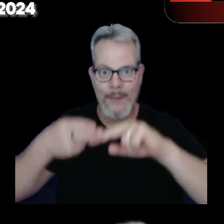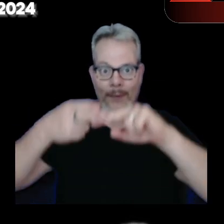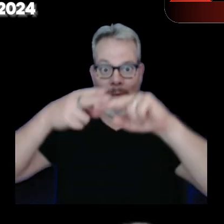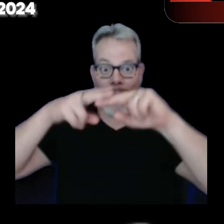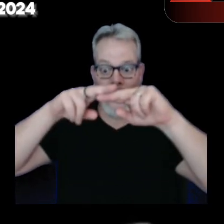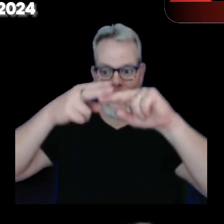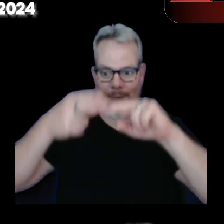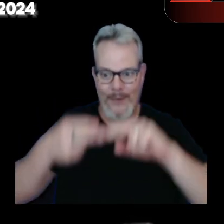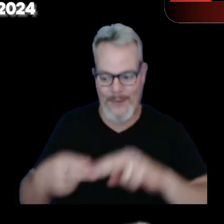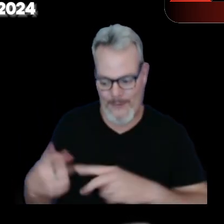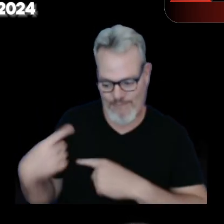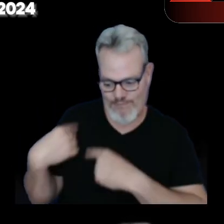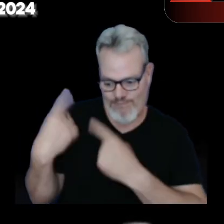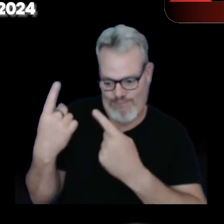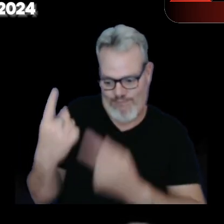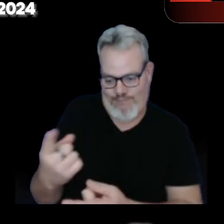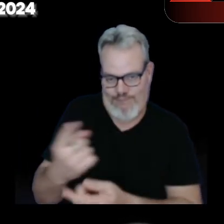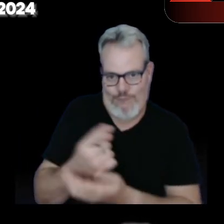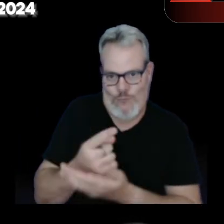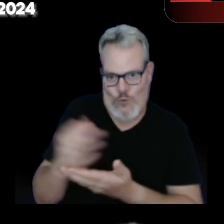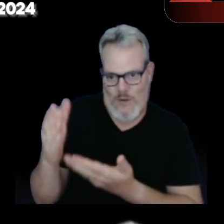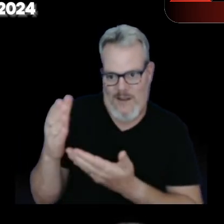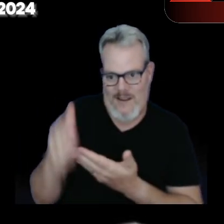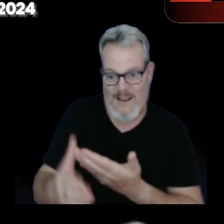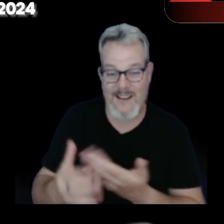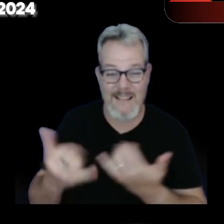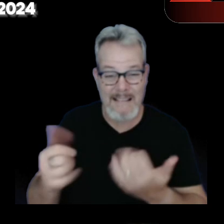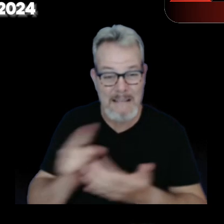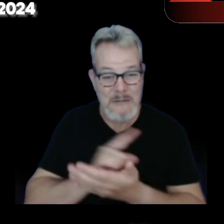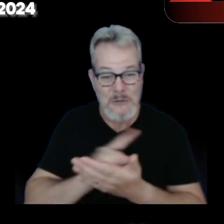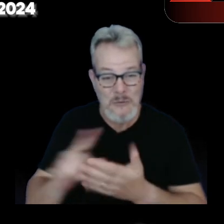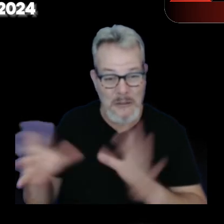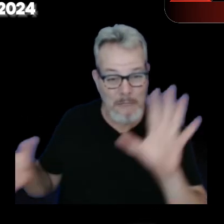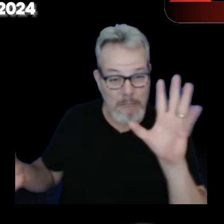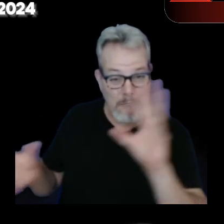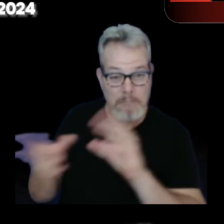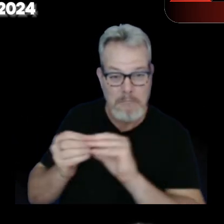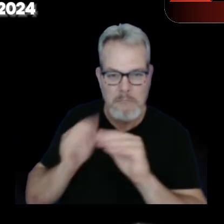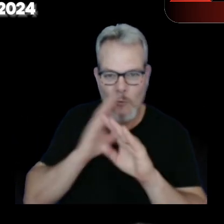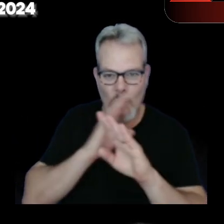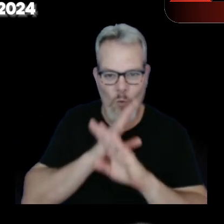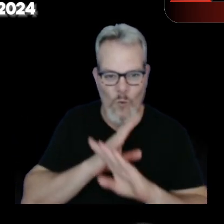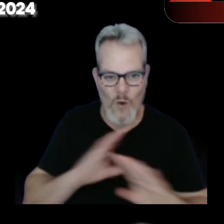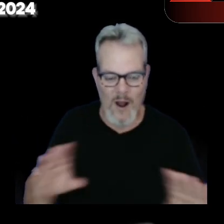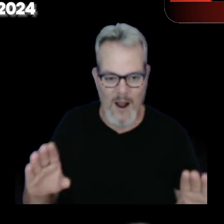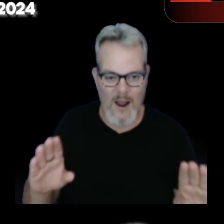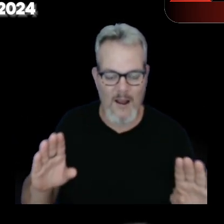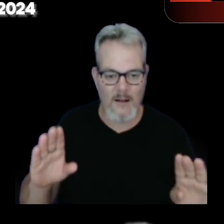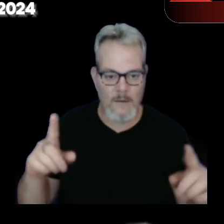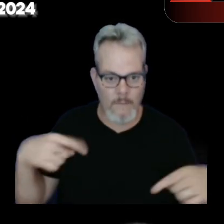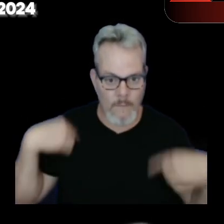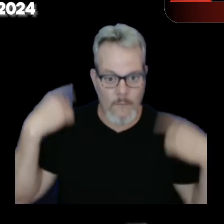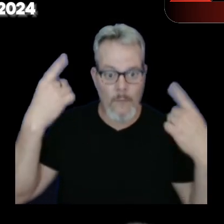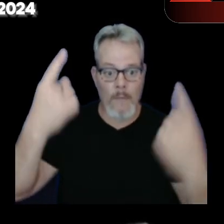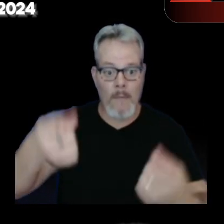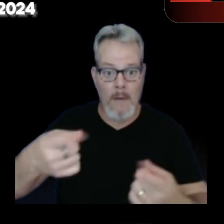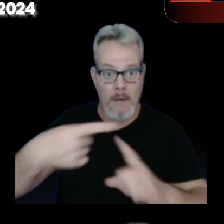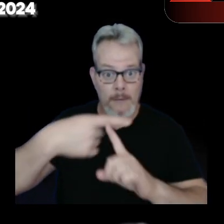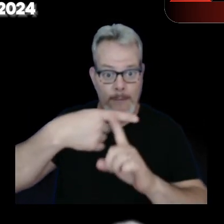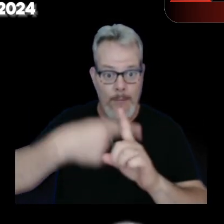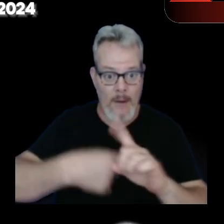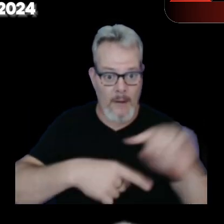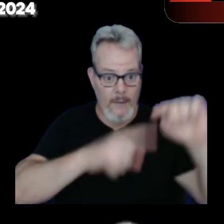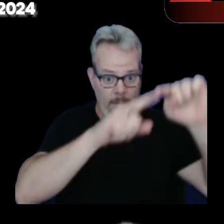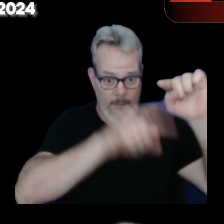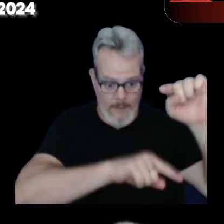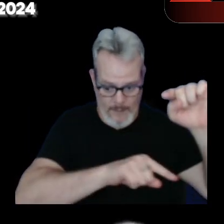they've been quiet for most of this past week. You can see this plot for the last month of earthquake rates per day. This is a